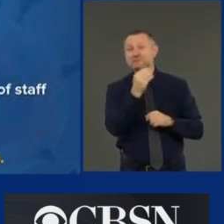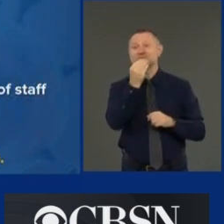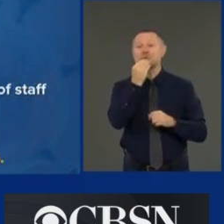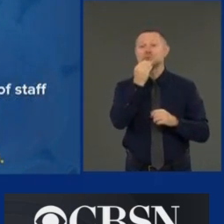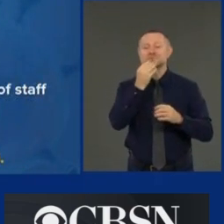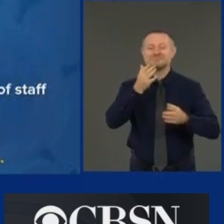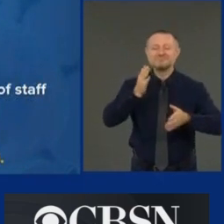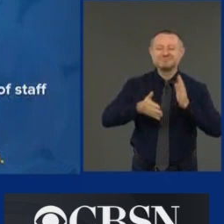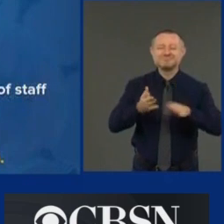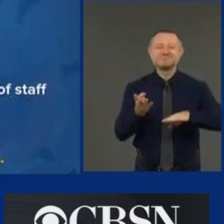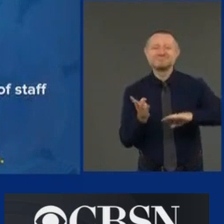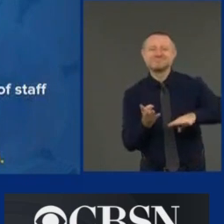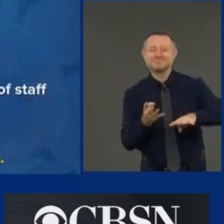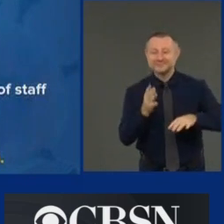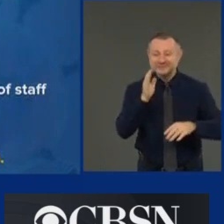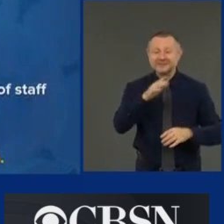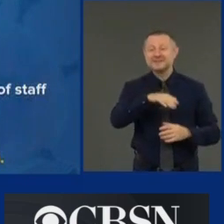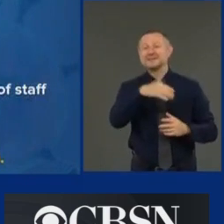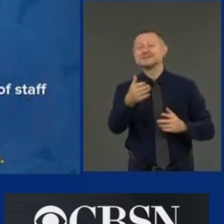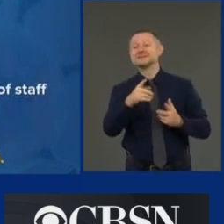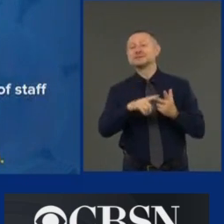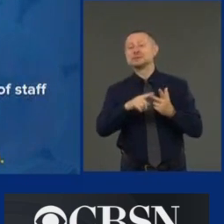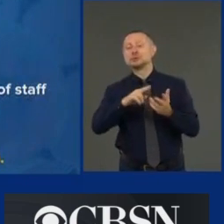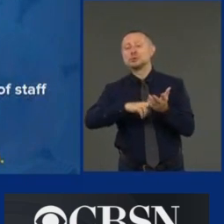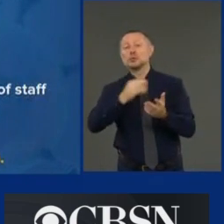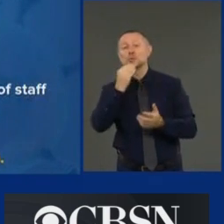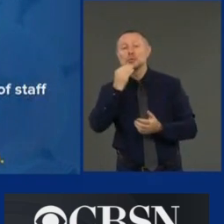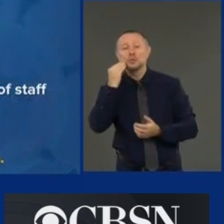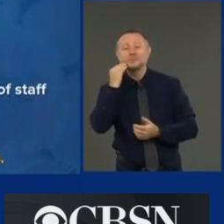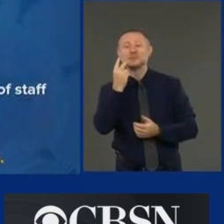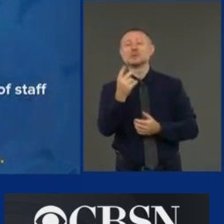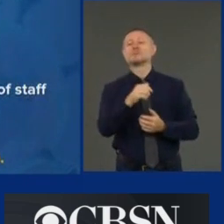for hospital procedures. A number of them have tested